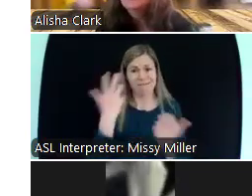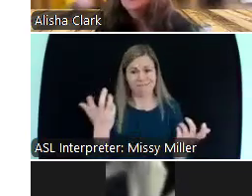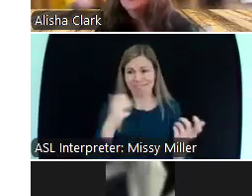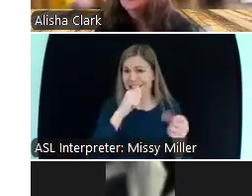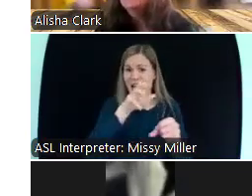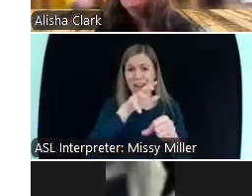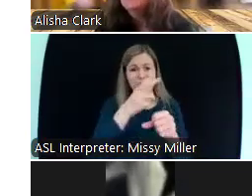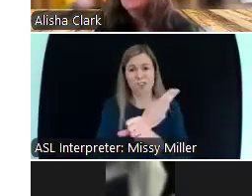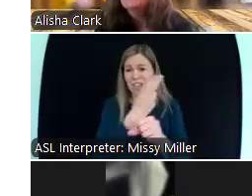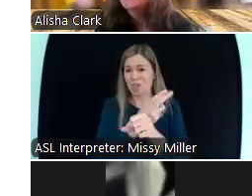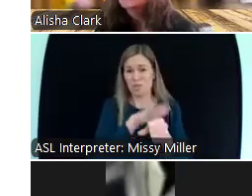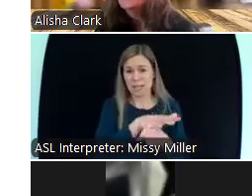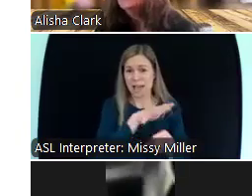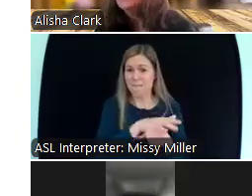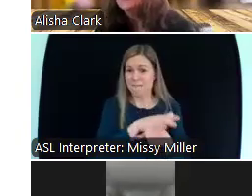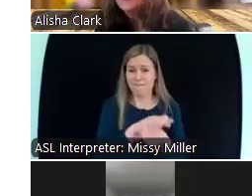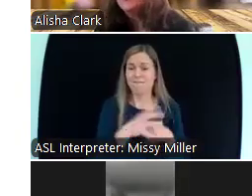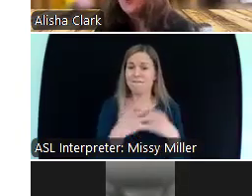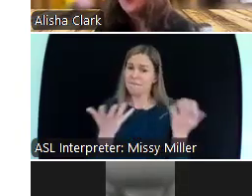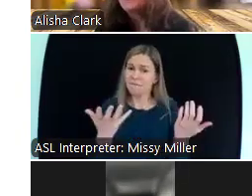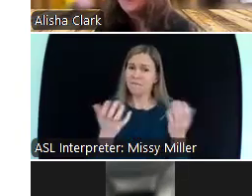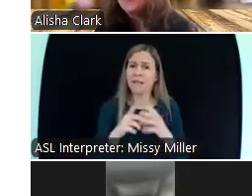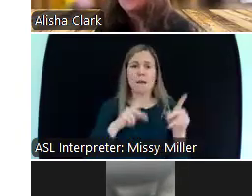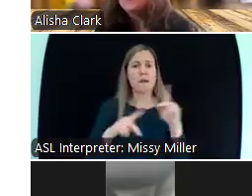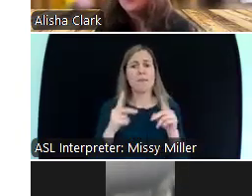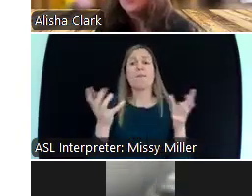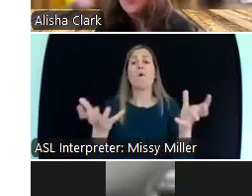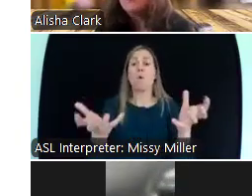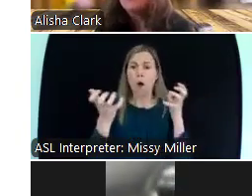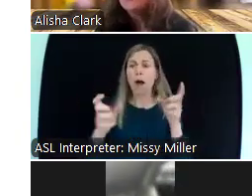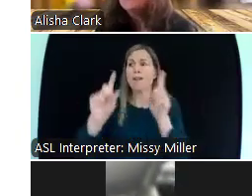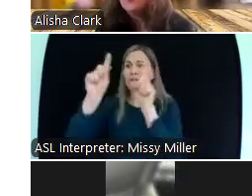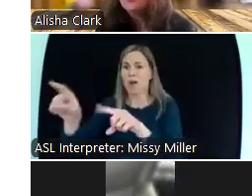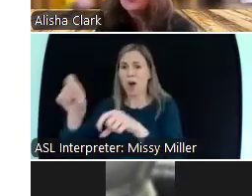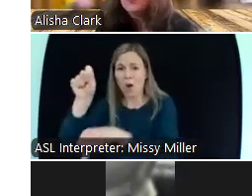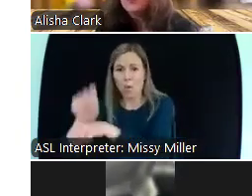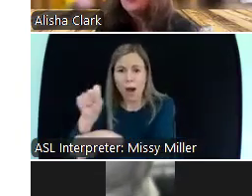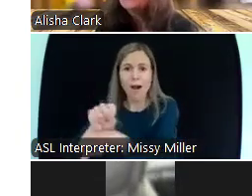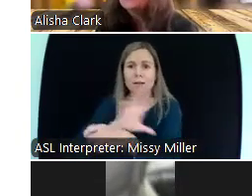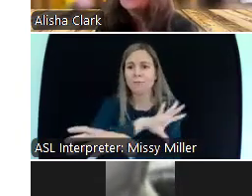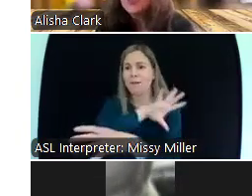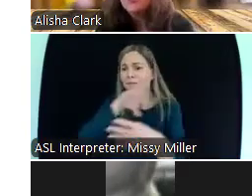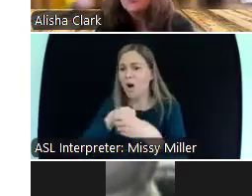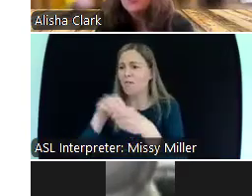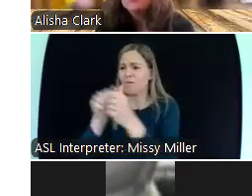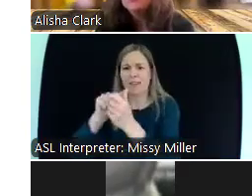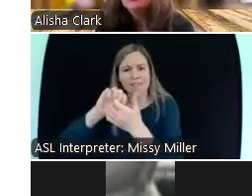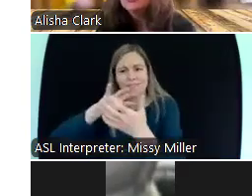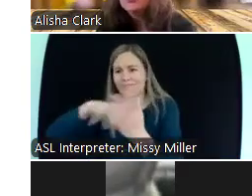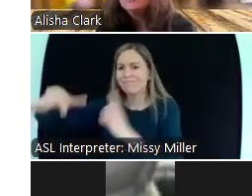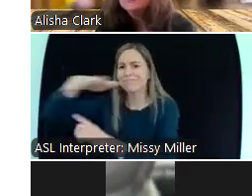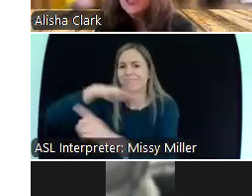And, there's people want to get out and work, right? They want to go out, be part of society